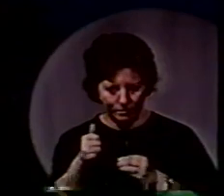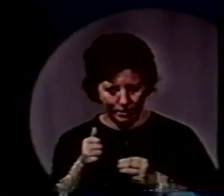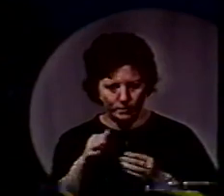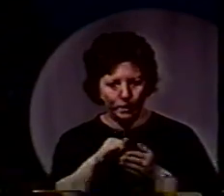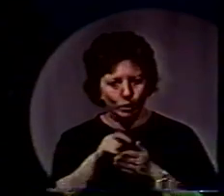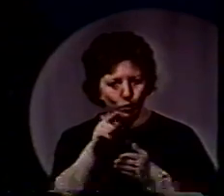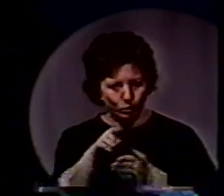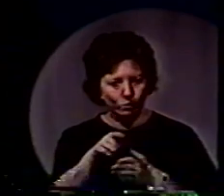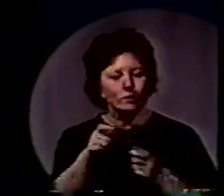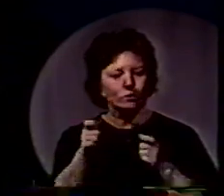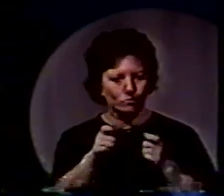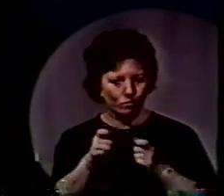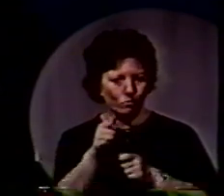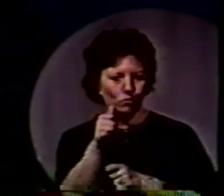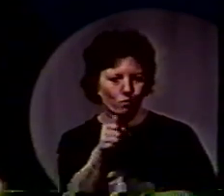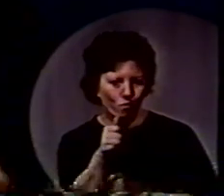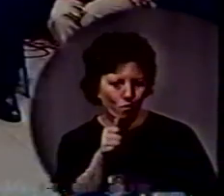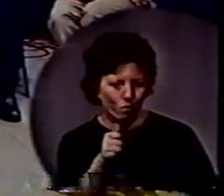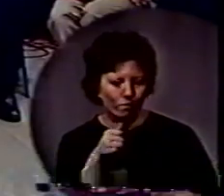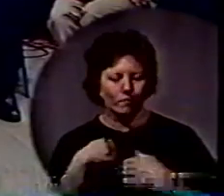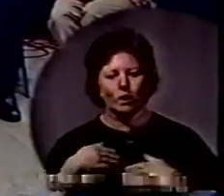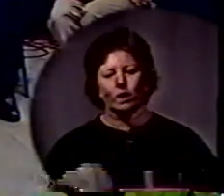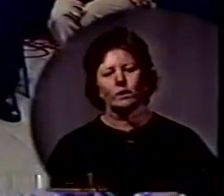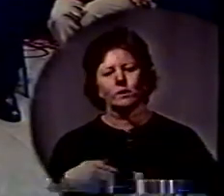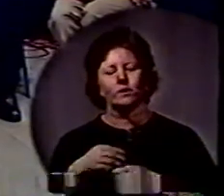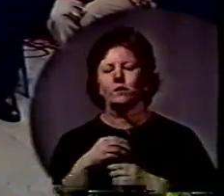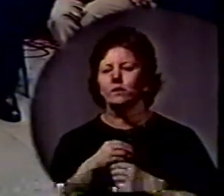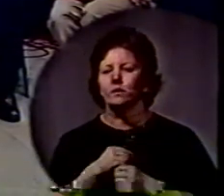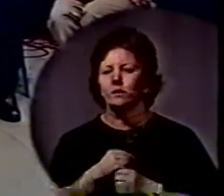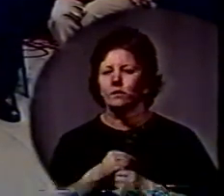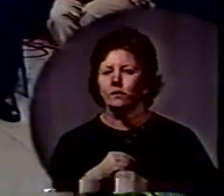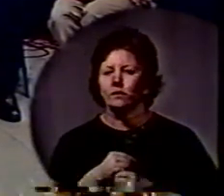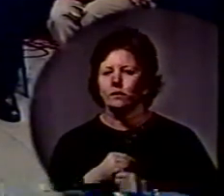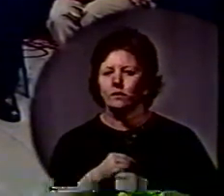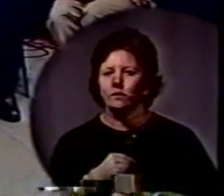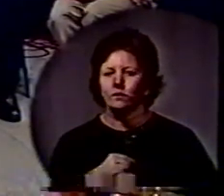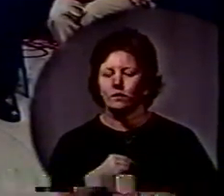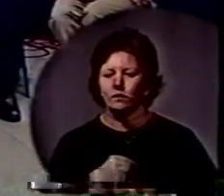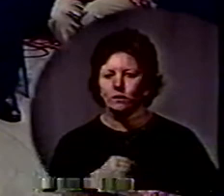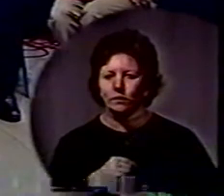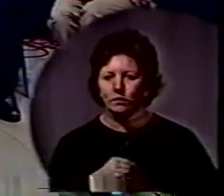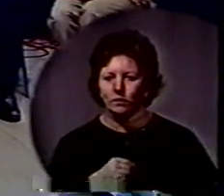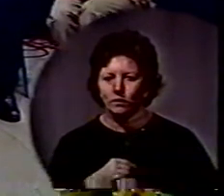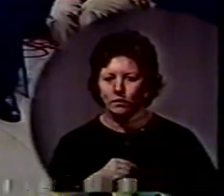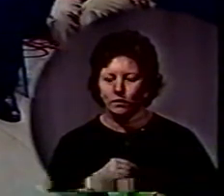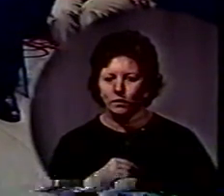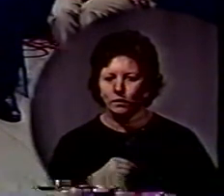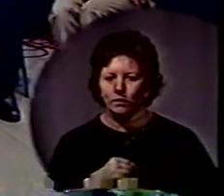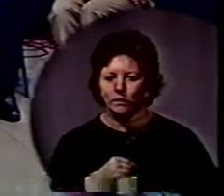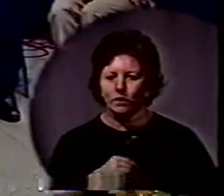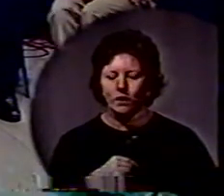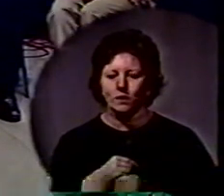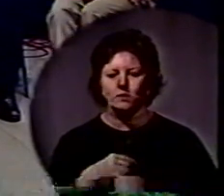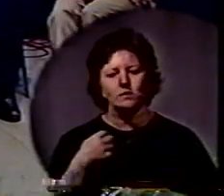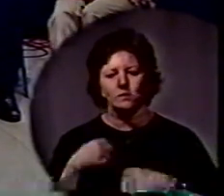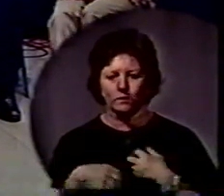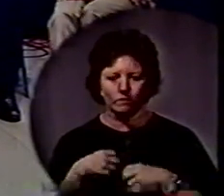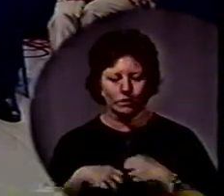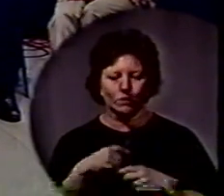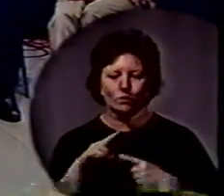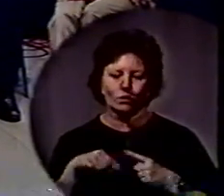own body and defend it. It's hard to see that a lot of people in the community are so afraid of